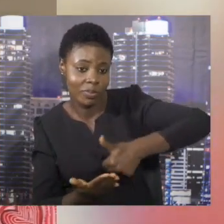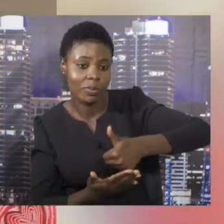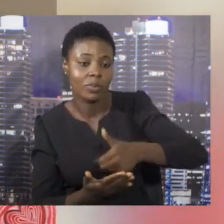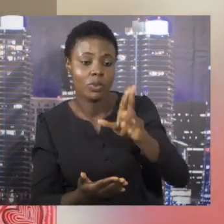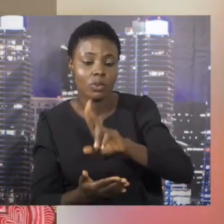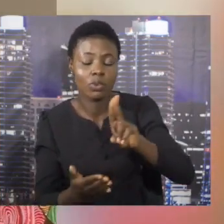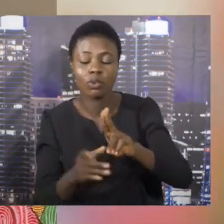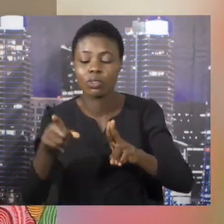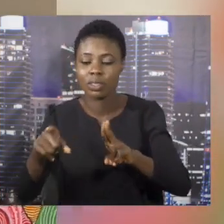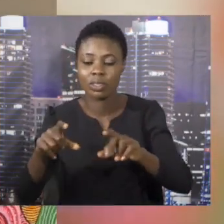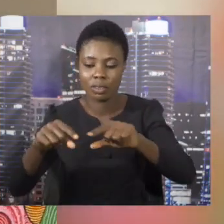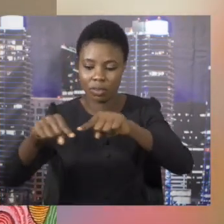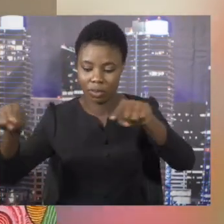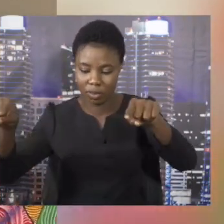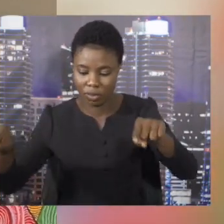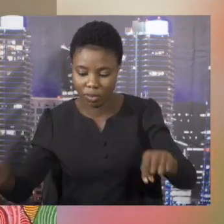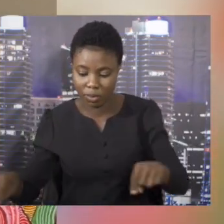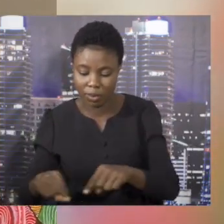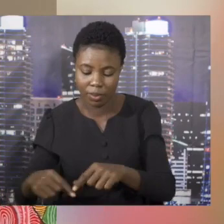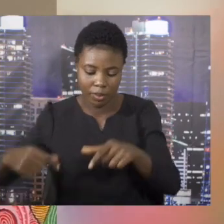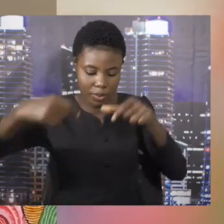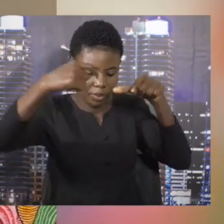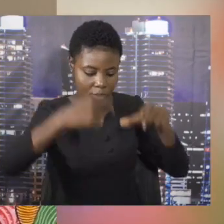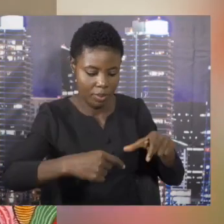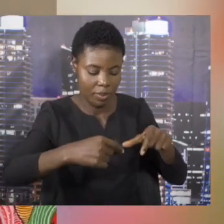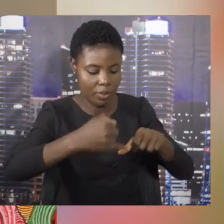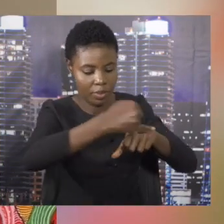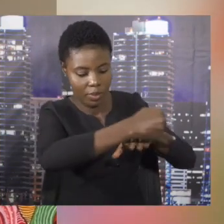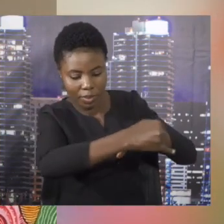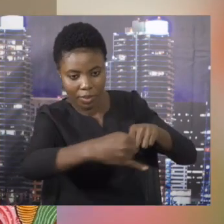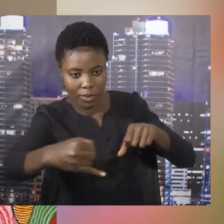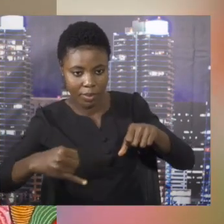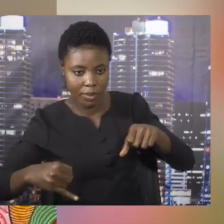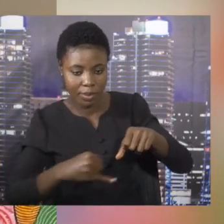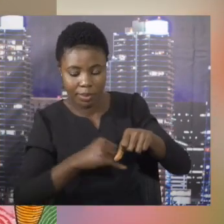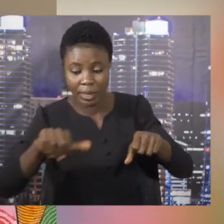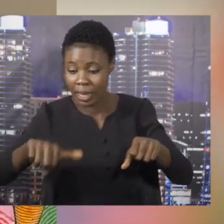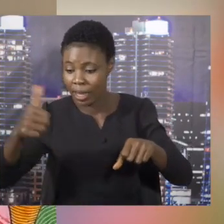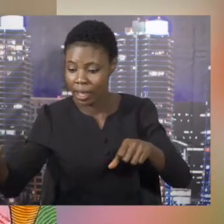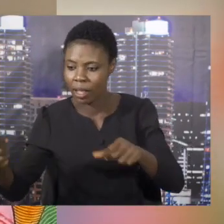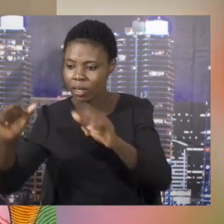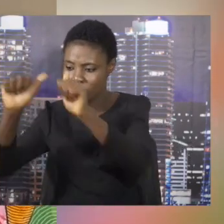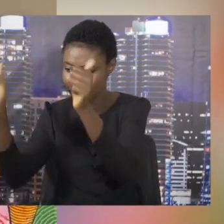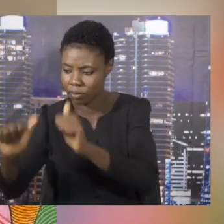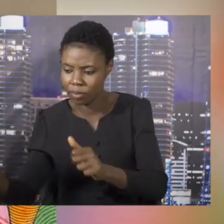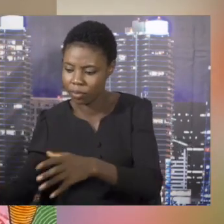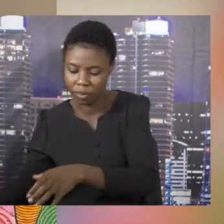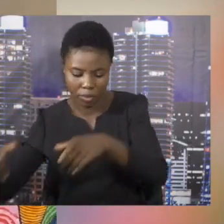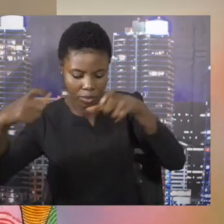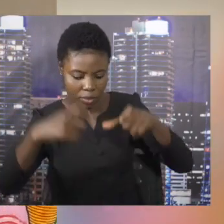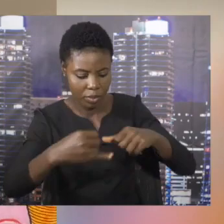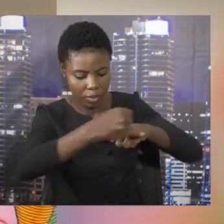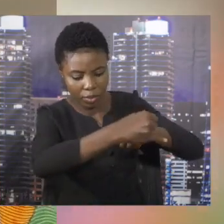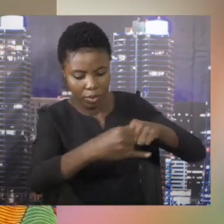this rectangular shape, and I used like another object here to create this. I painted this and I used